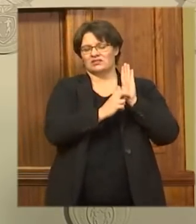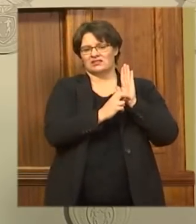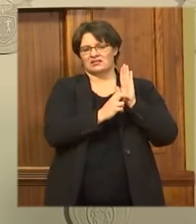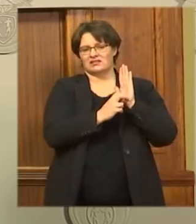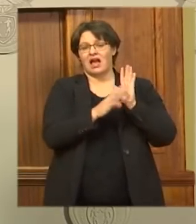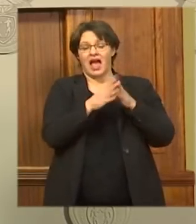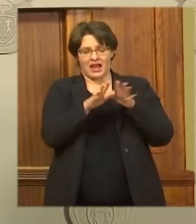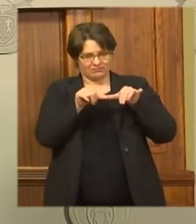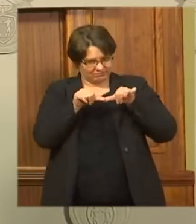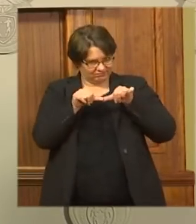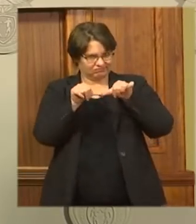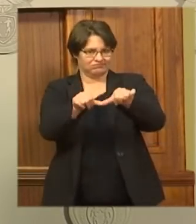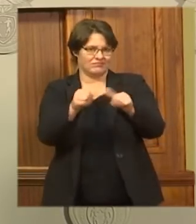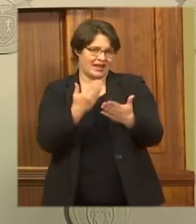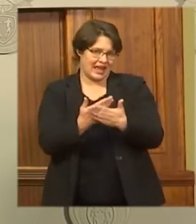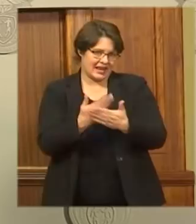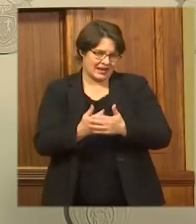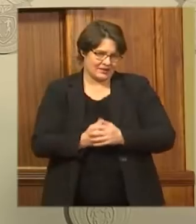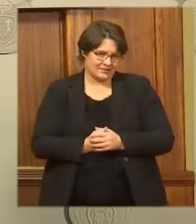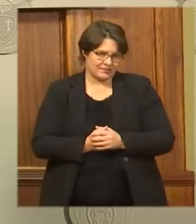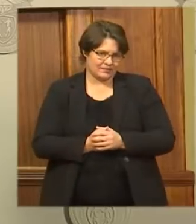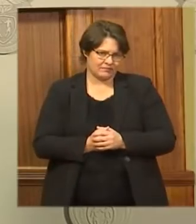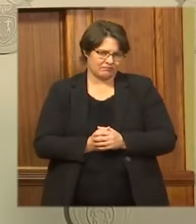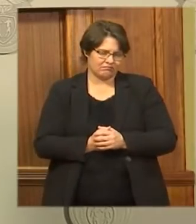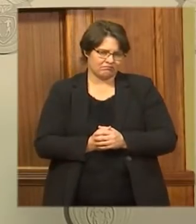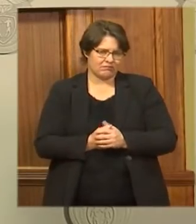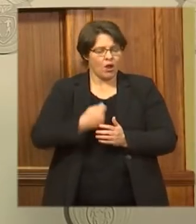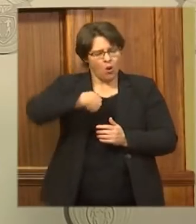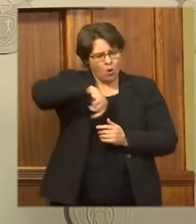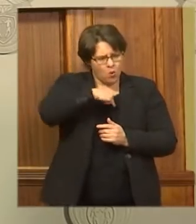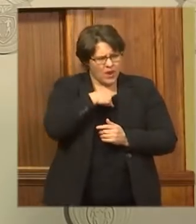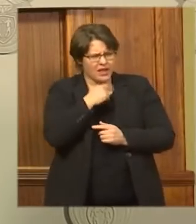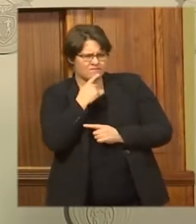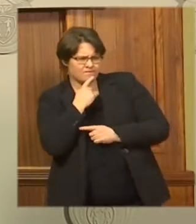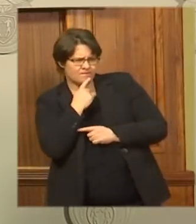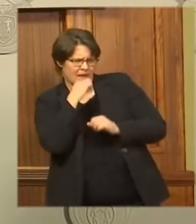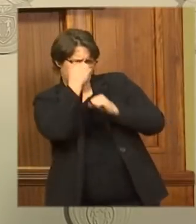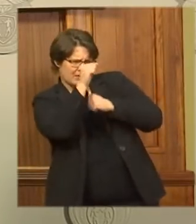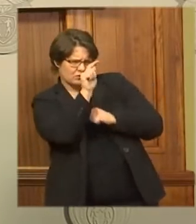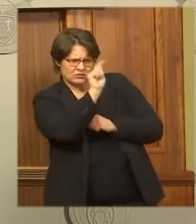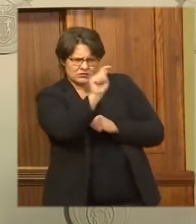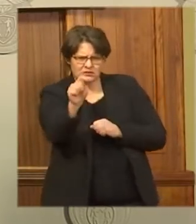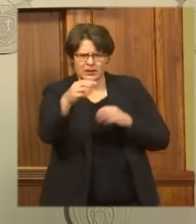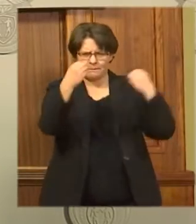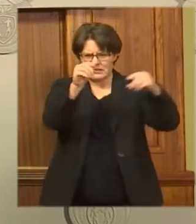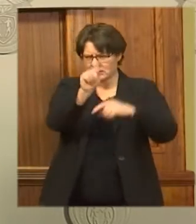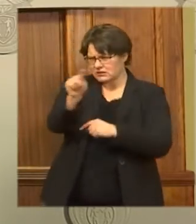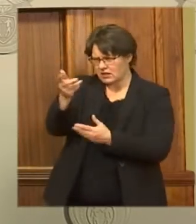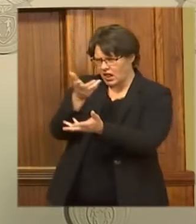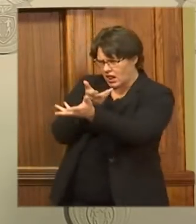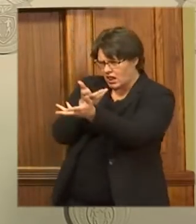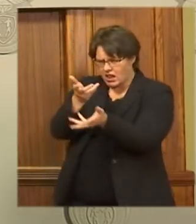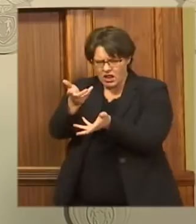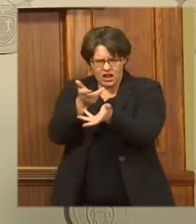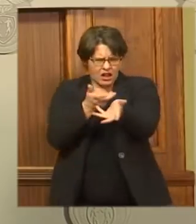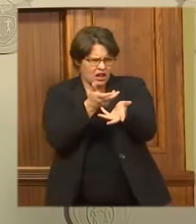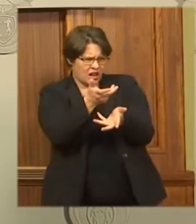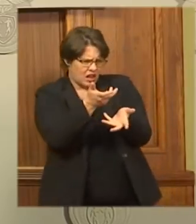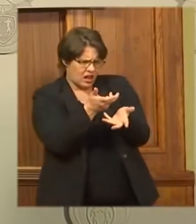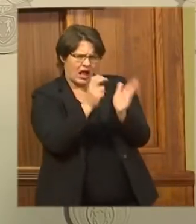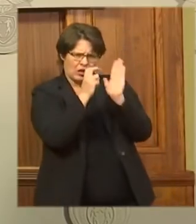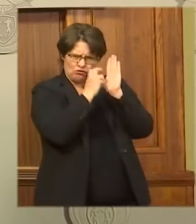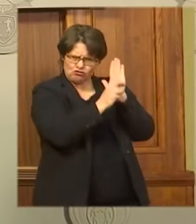and maintained. Following further discussions with industry representatives on